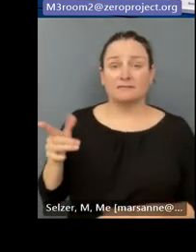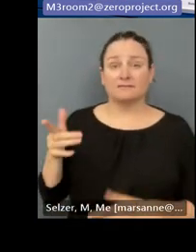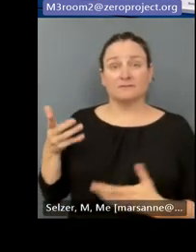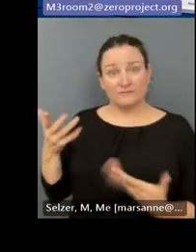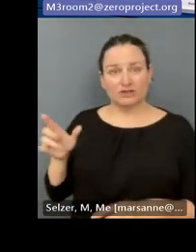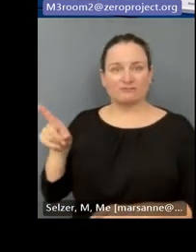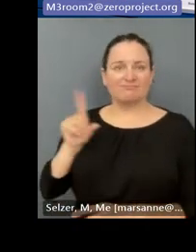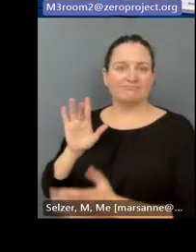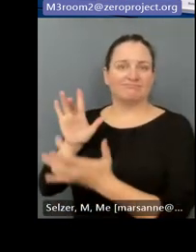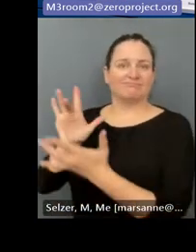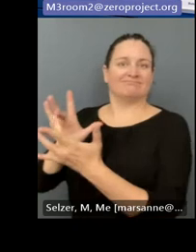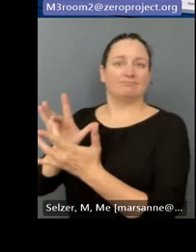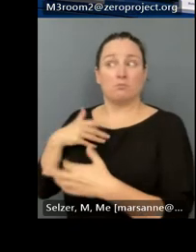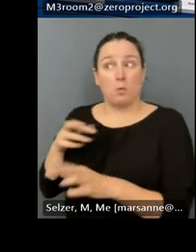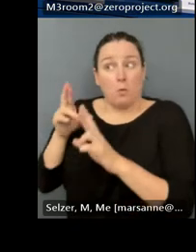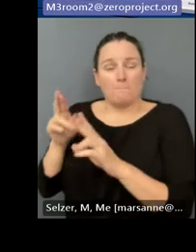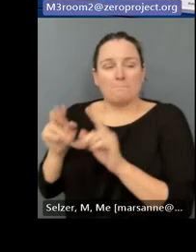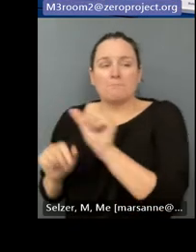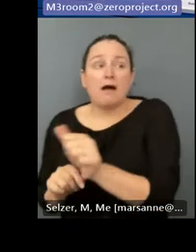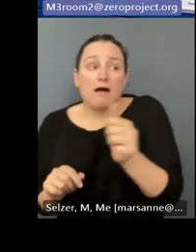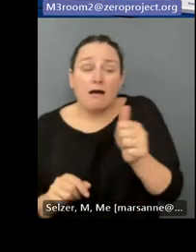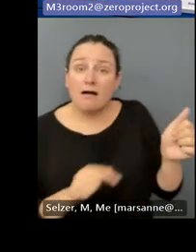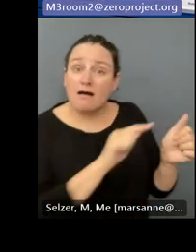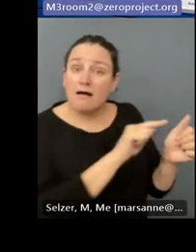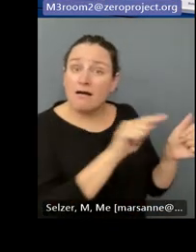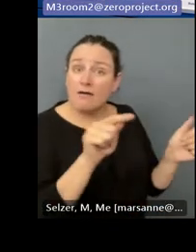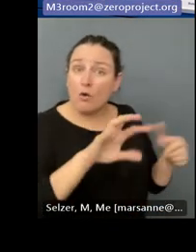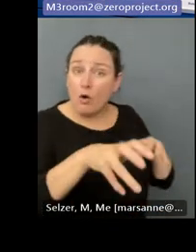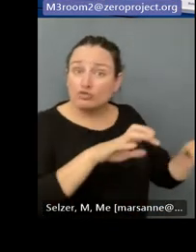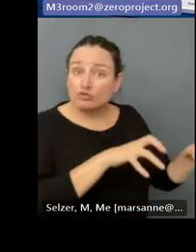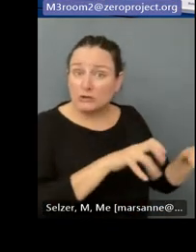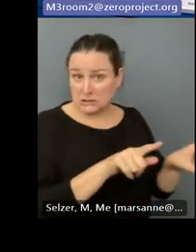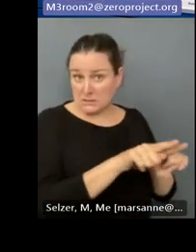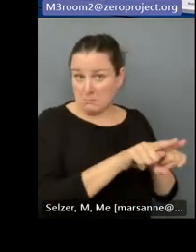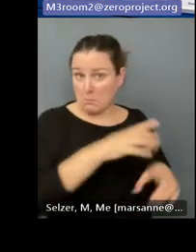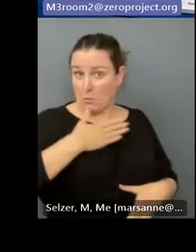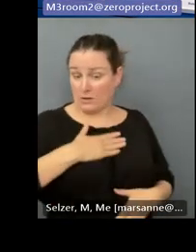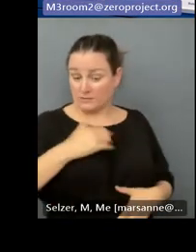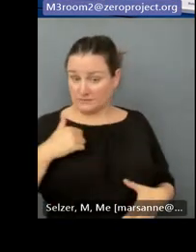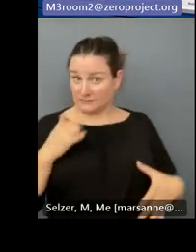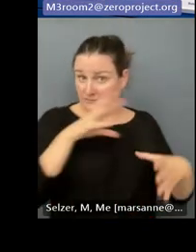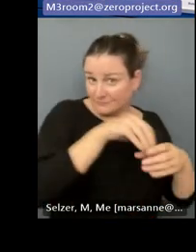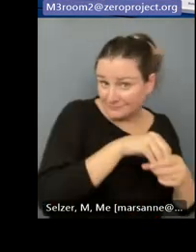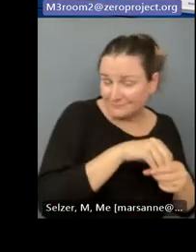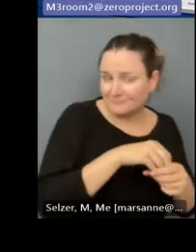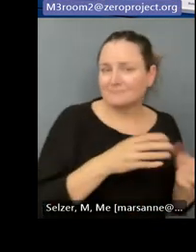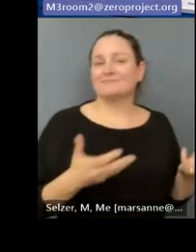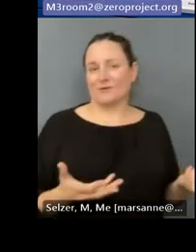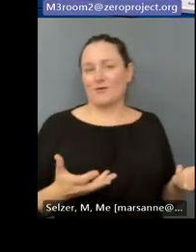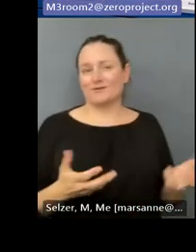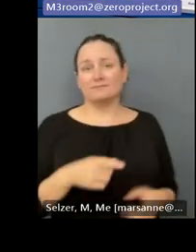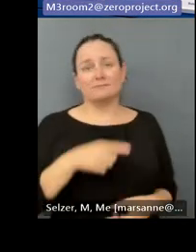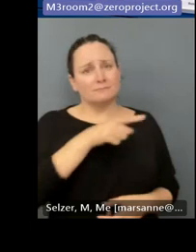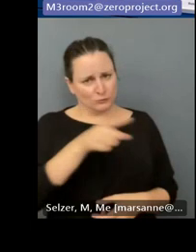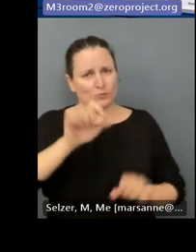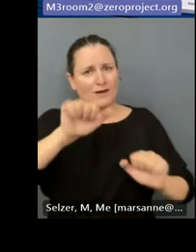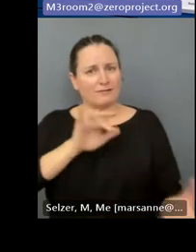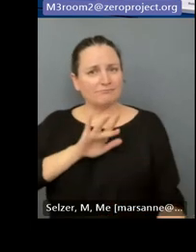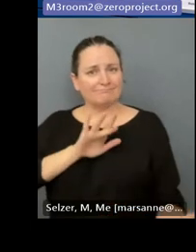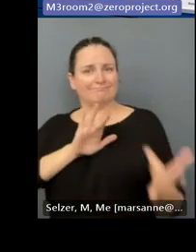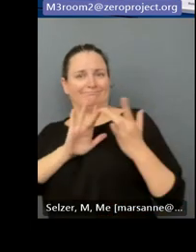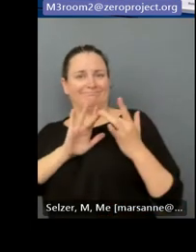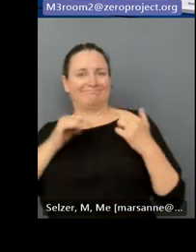will be many more countries. Therefore, I invite you to join us, to be part of the